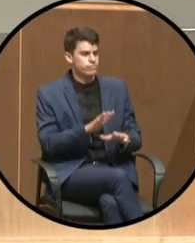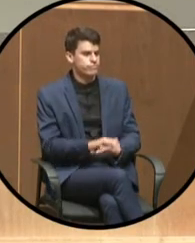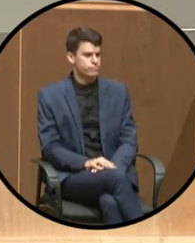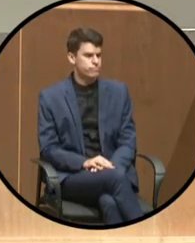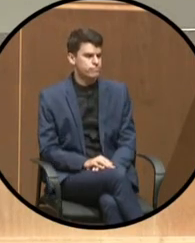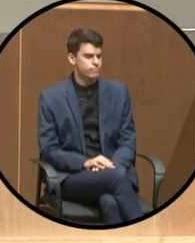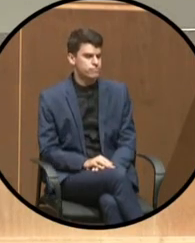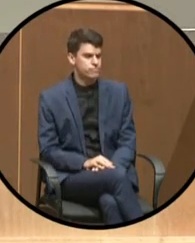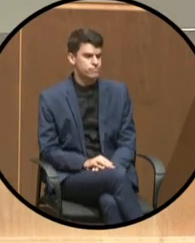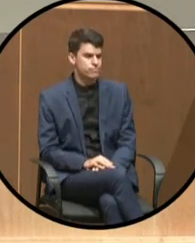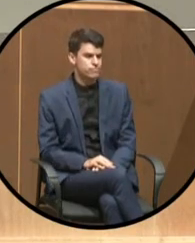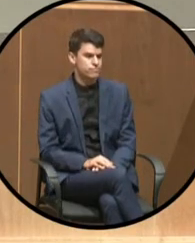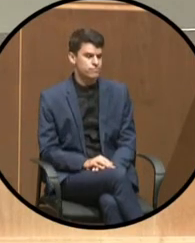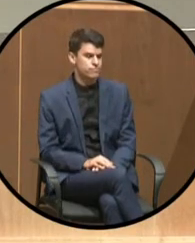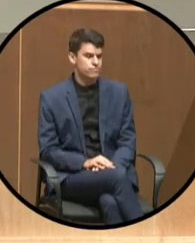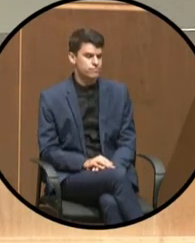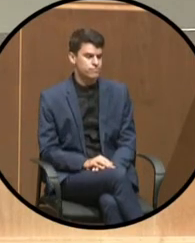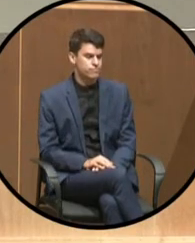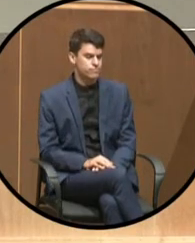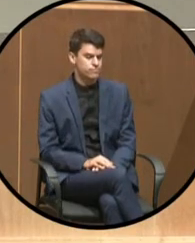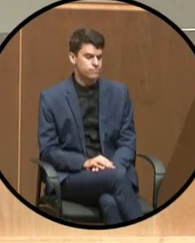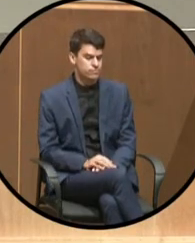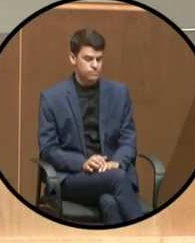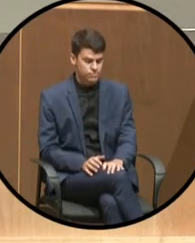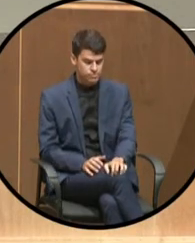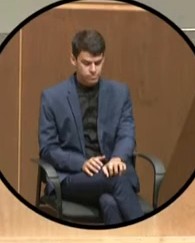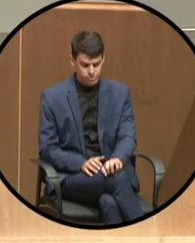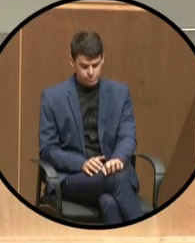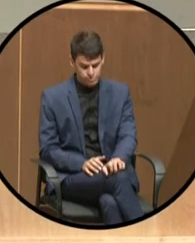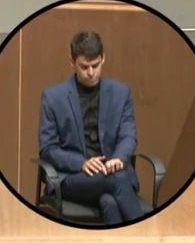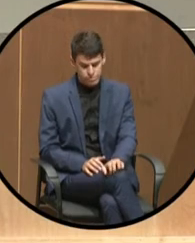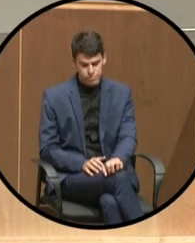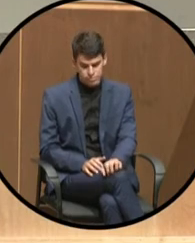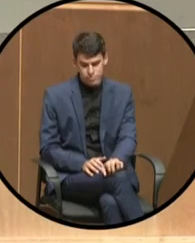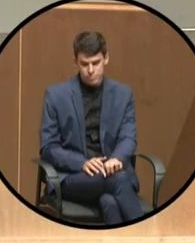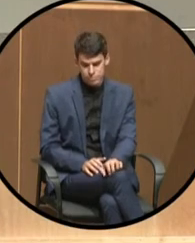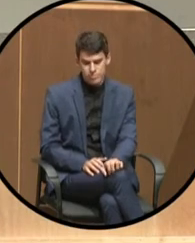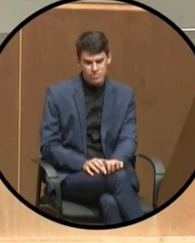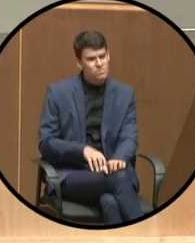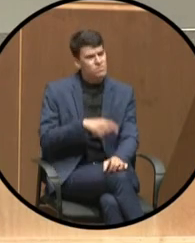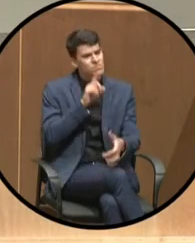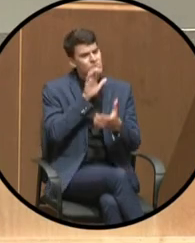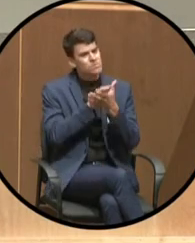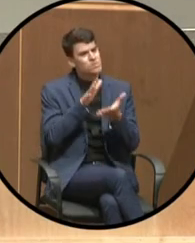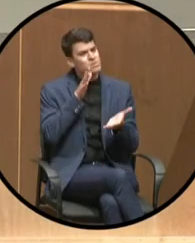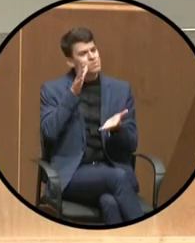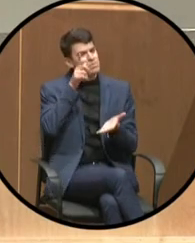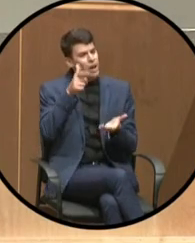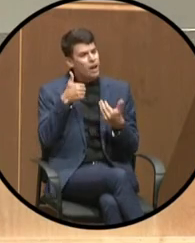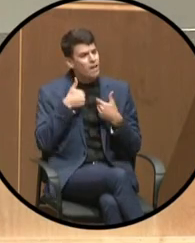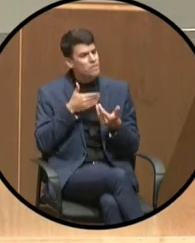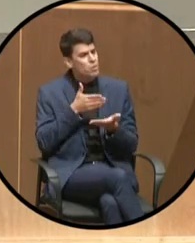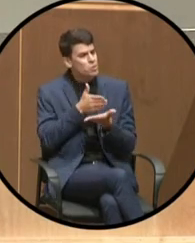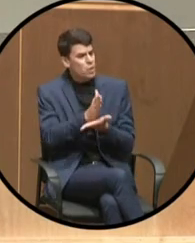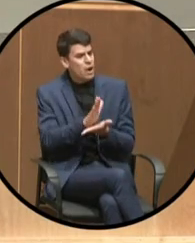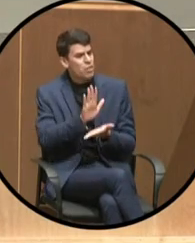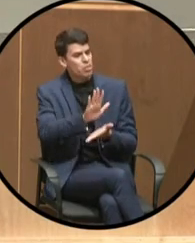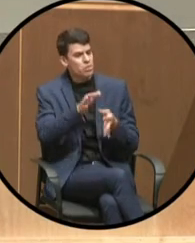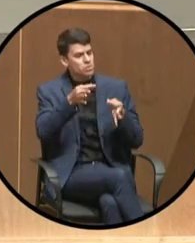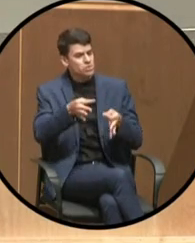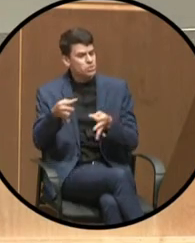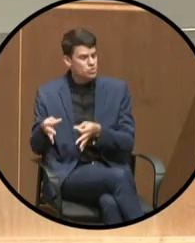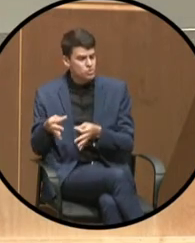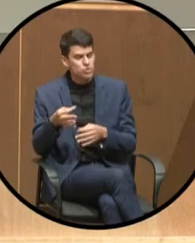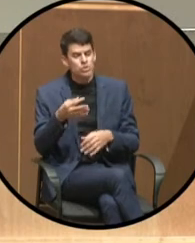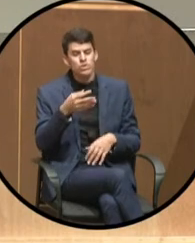And I do believe that parents should have the wherewithal to make a decision about where they